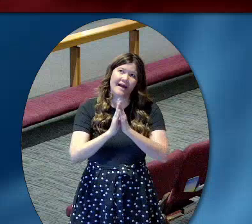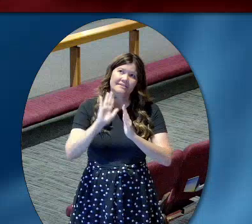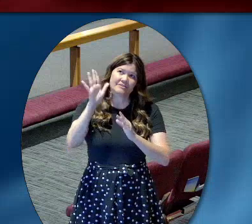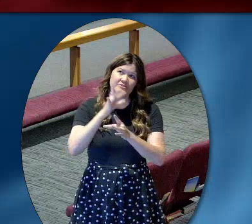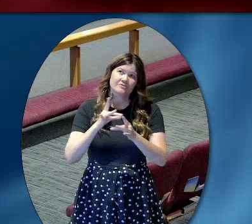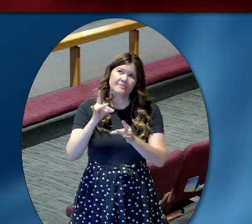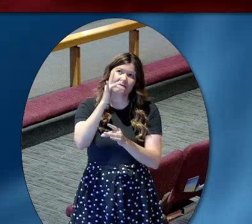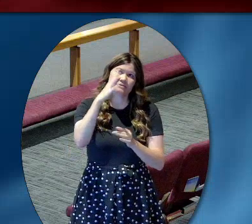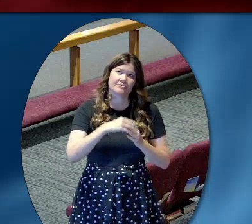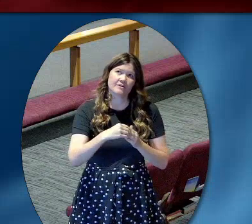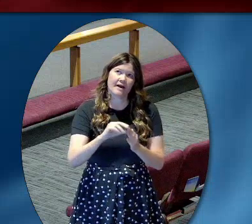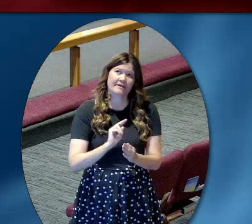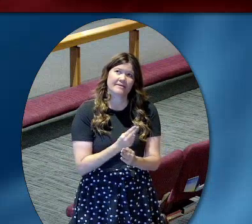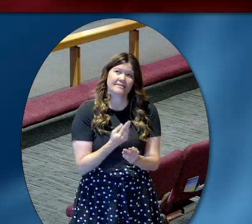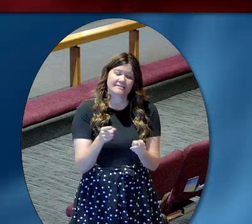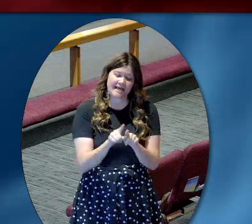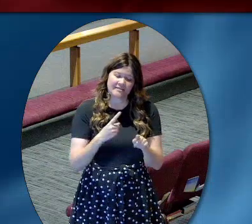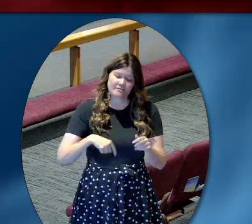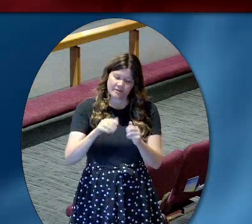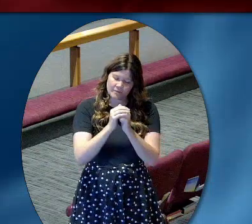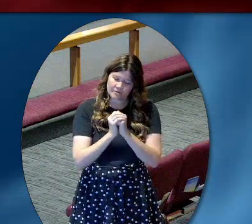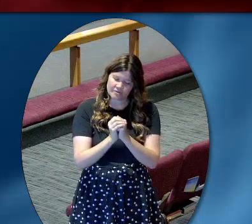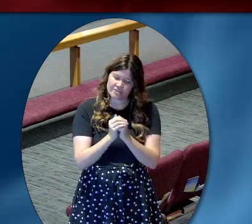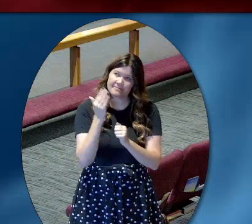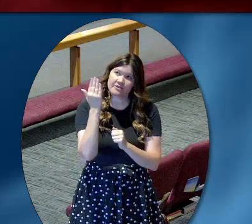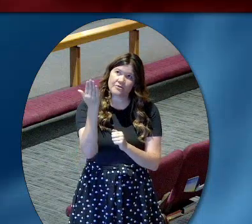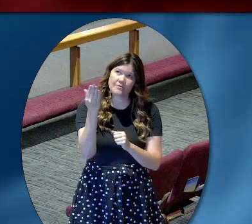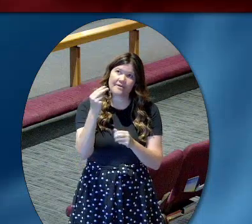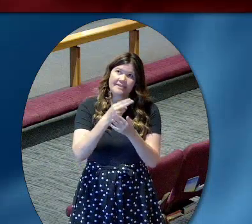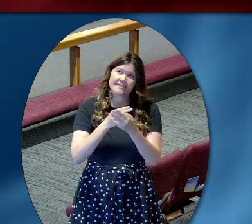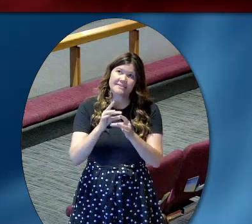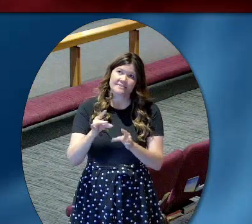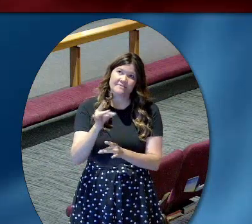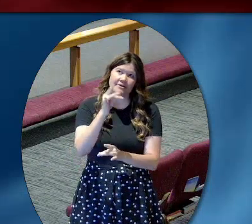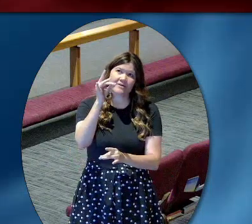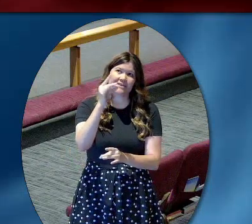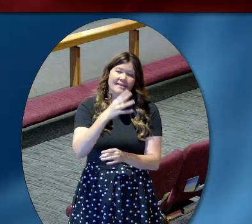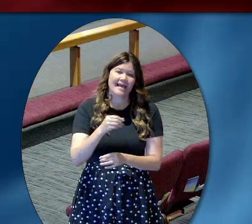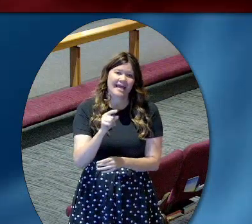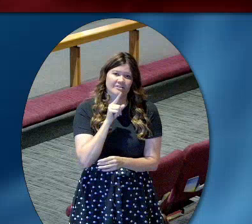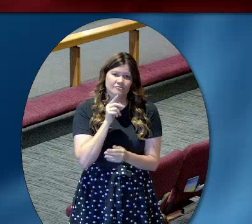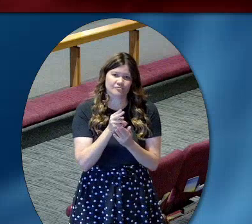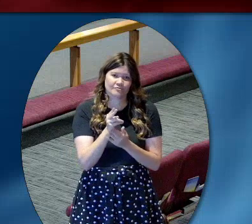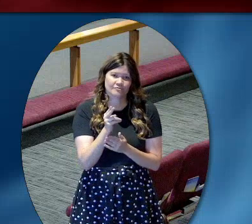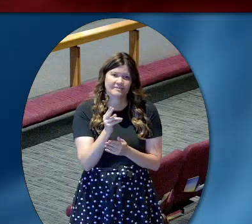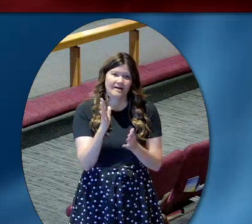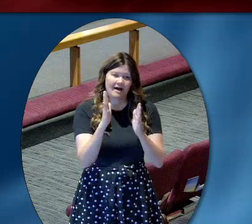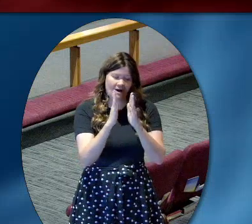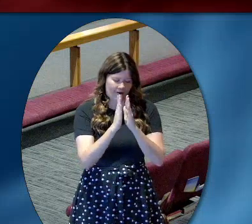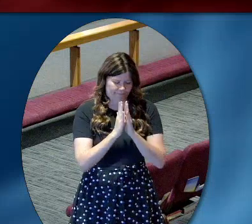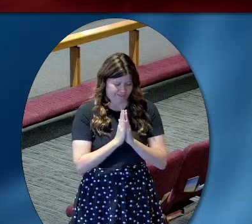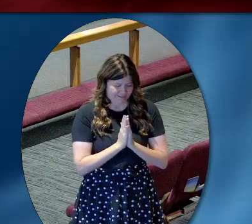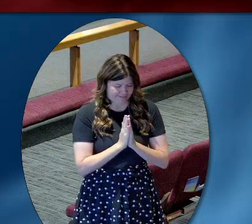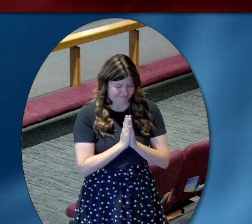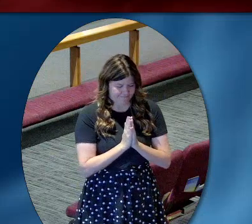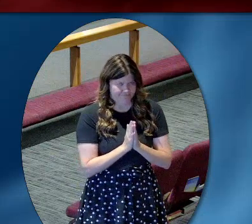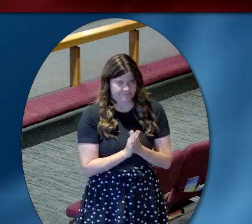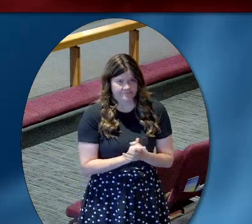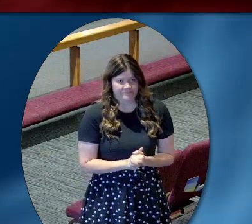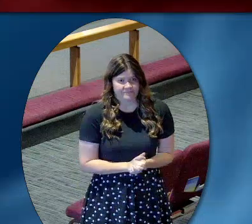to guide us as we worship you in spirit and in truth. Amen. Amen. Amen.